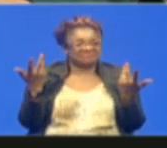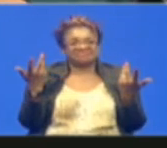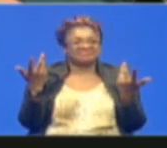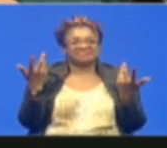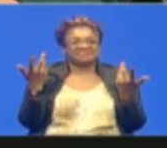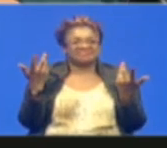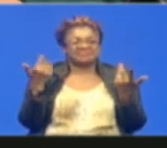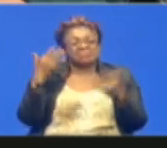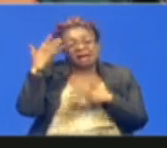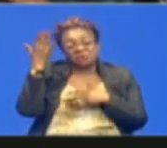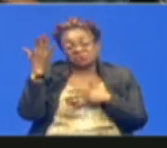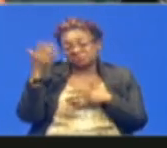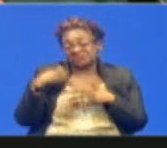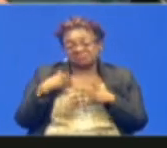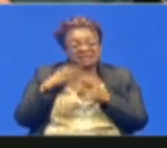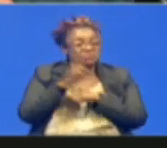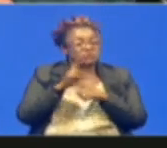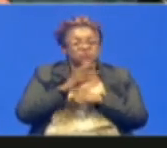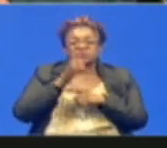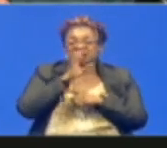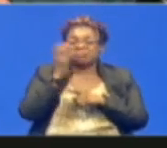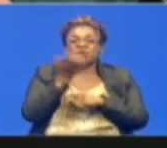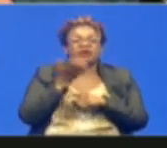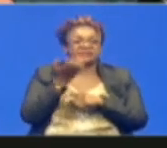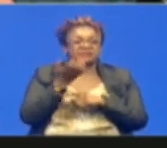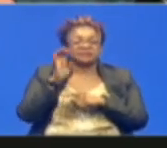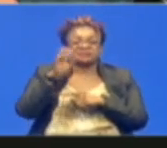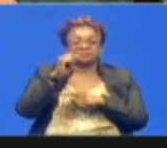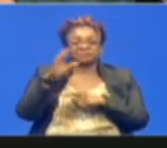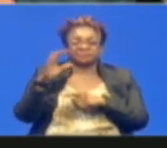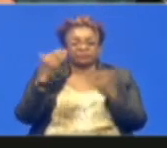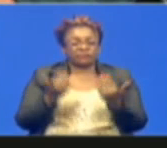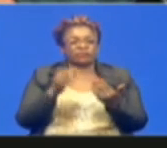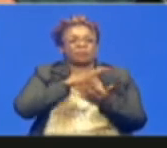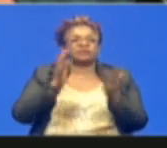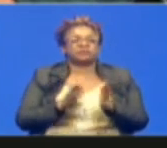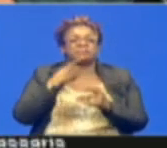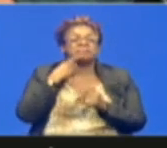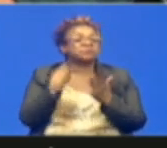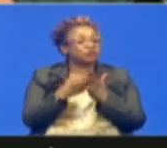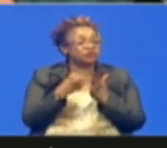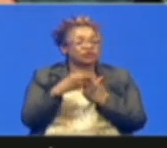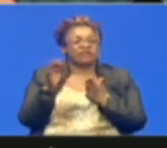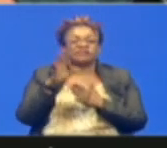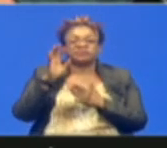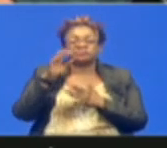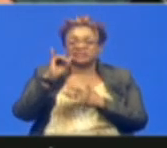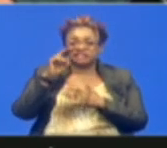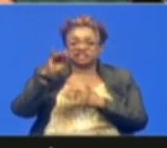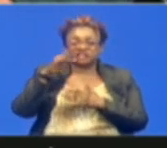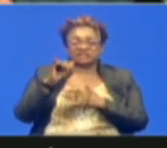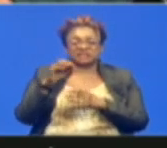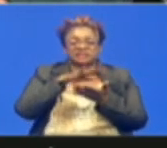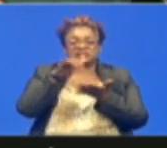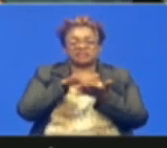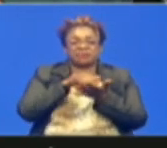I'm drinking porridge. Okay. The Ethics and Anti-Corruption Commission now say that the cost of the Integrity Center, the building that